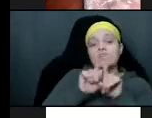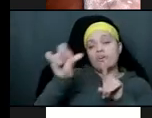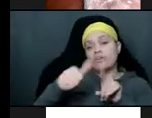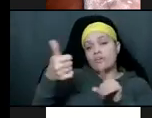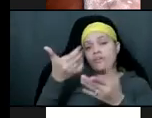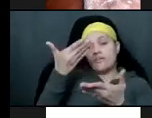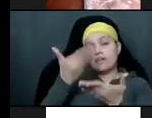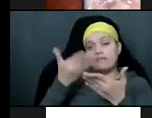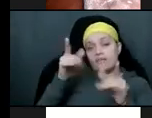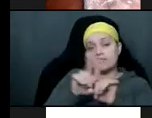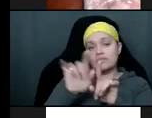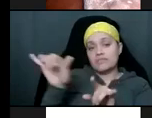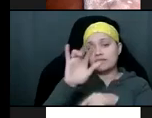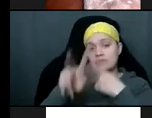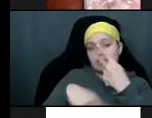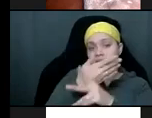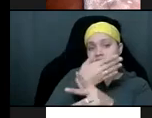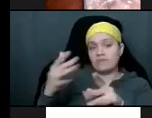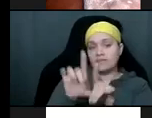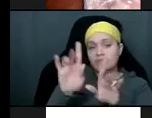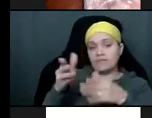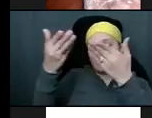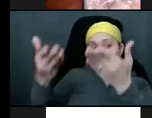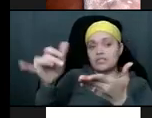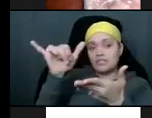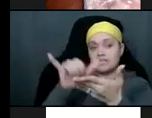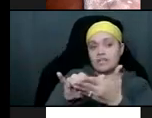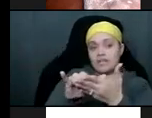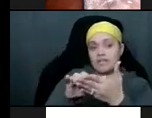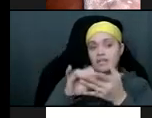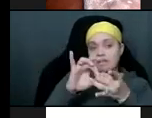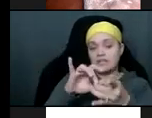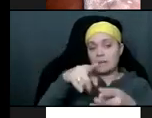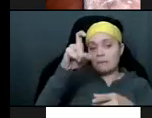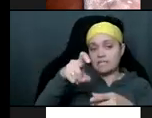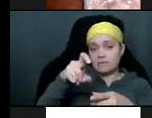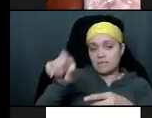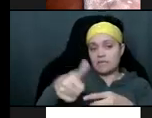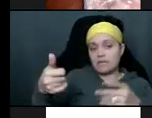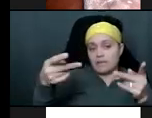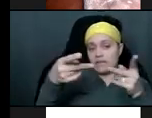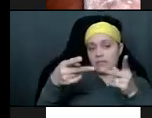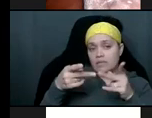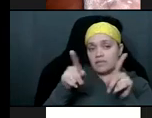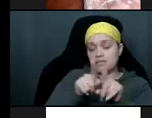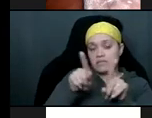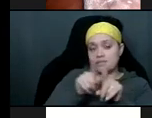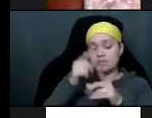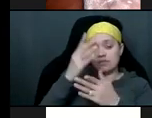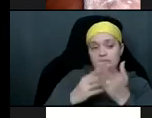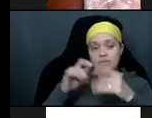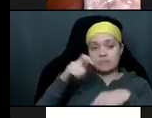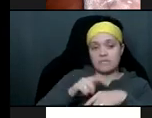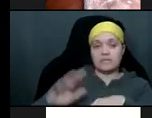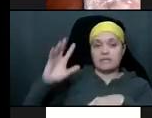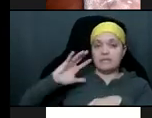evidence, similar sorts of things that suggested that the continents must have been in other places sometime back